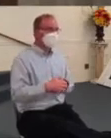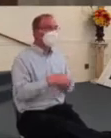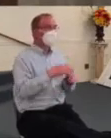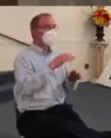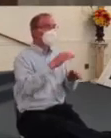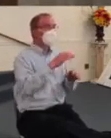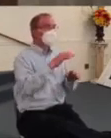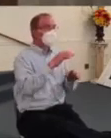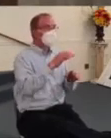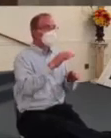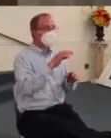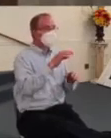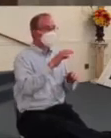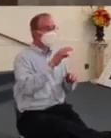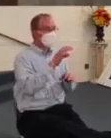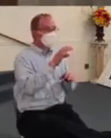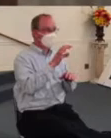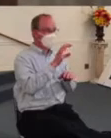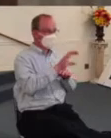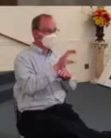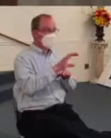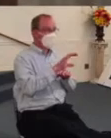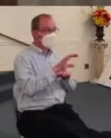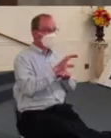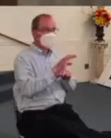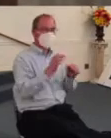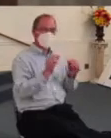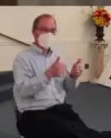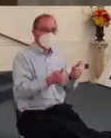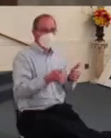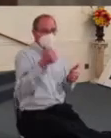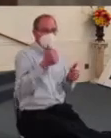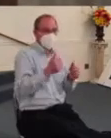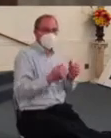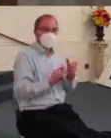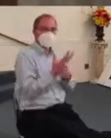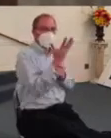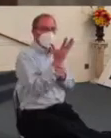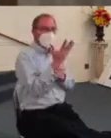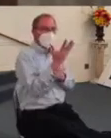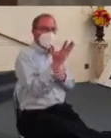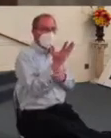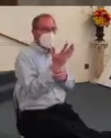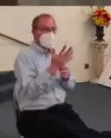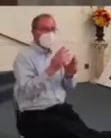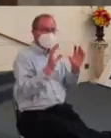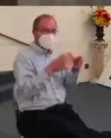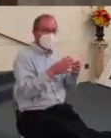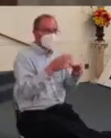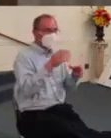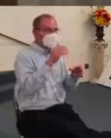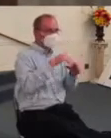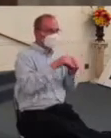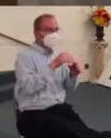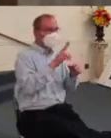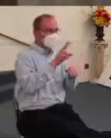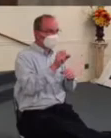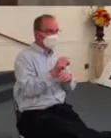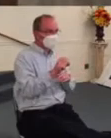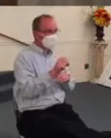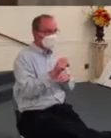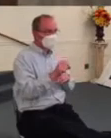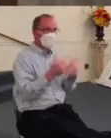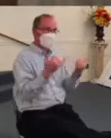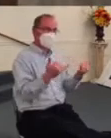America. Now we hear that we are losing numbers, not just from the pandemic,